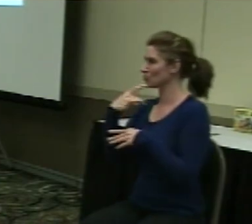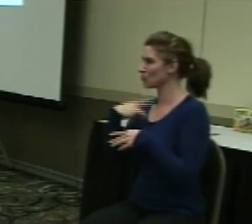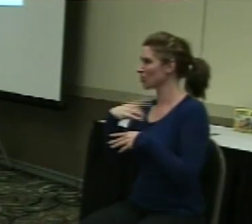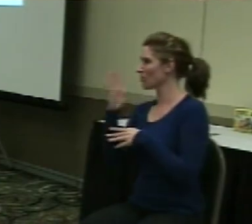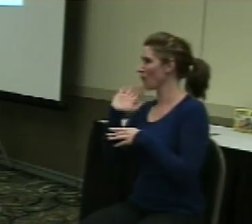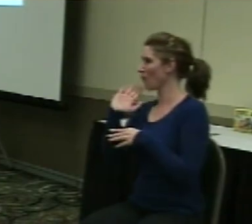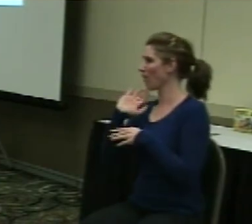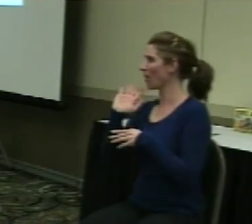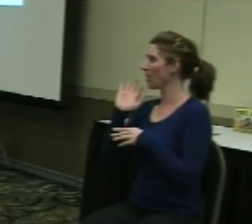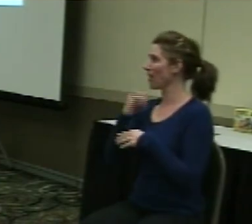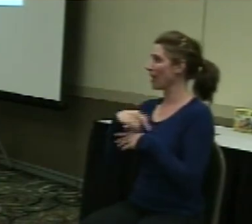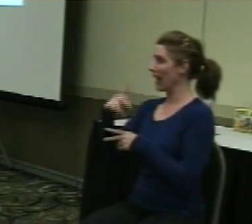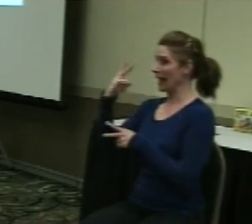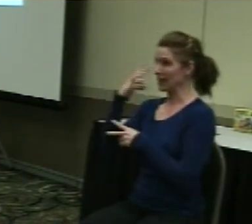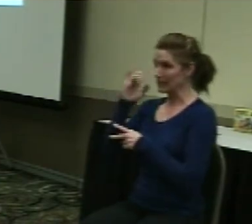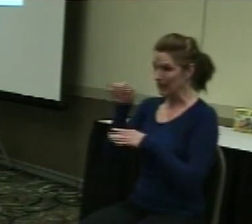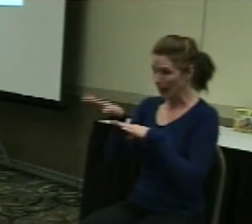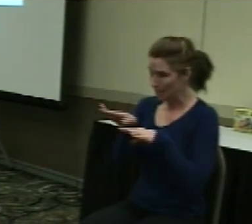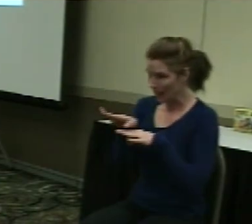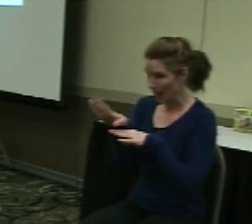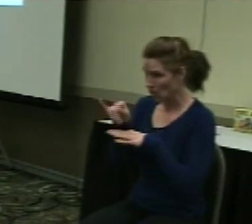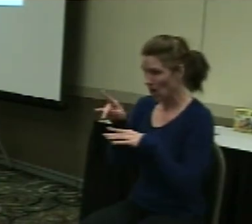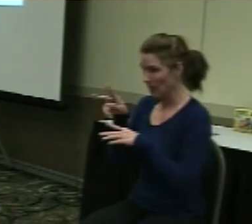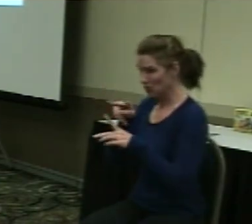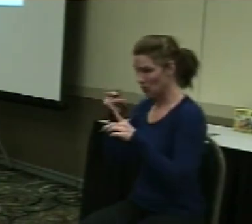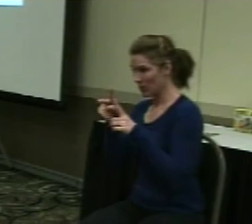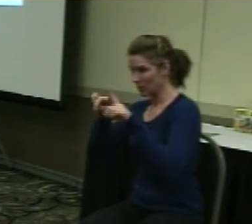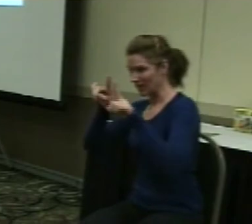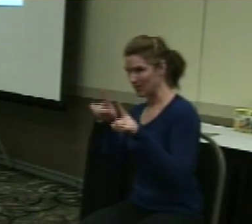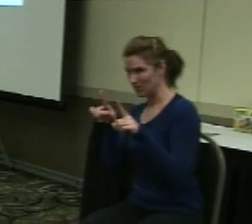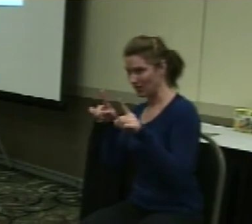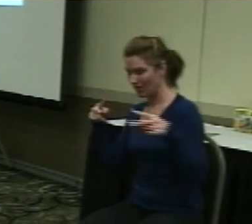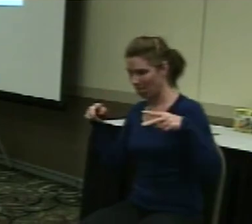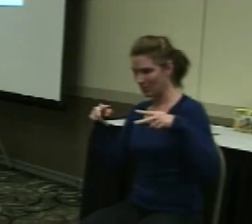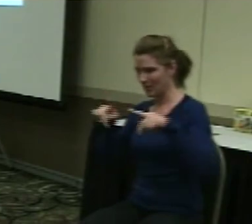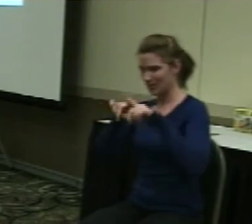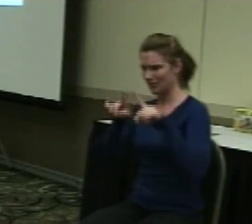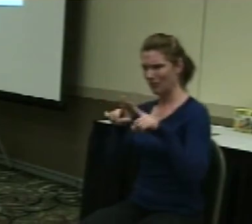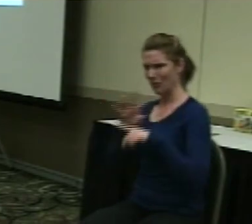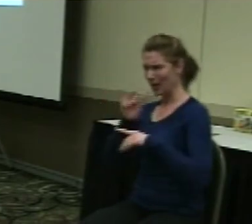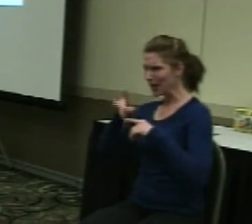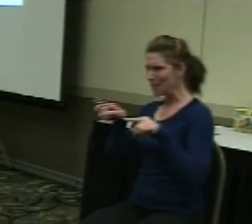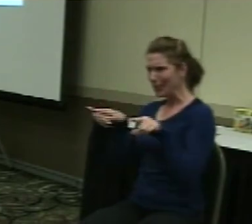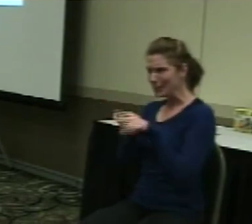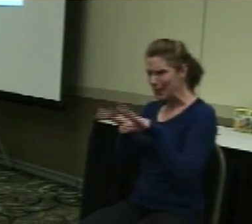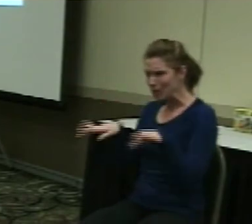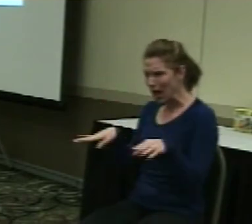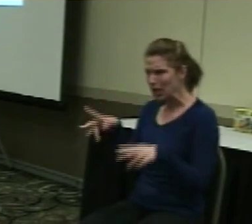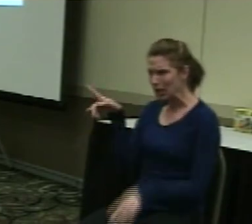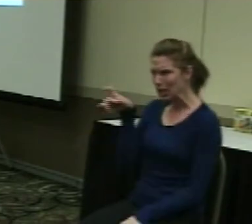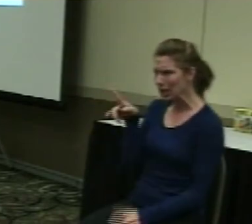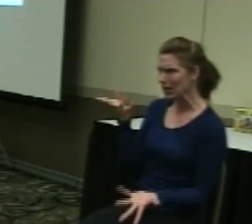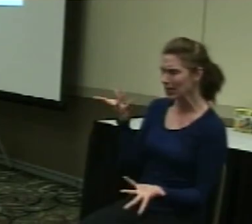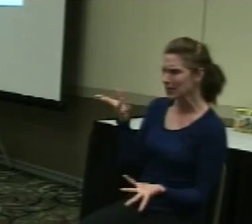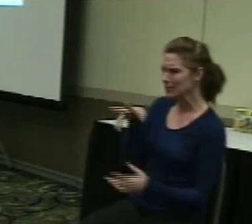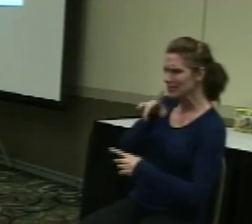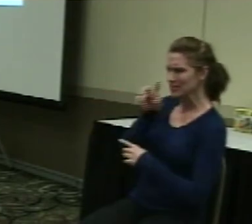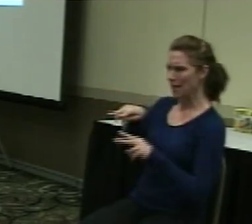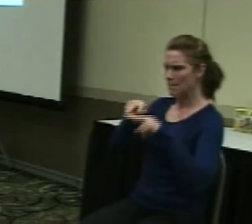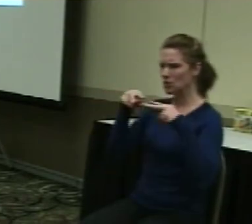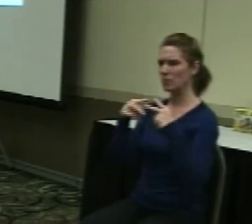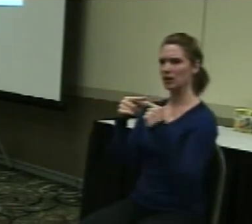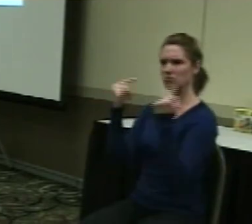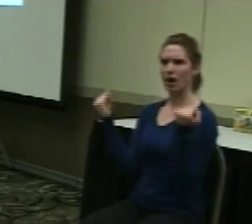earlier. I see this and you see that. And are we talking about the same child? Of course, it might even appear that